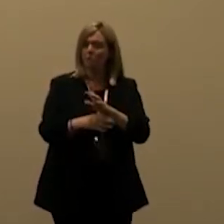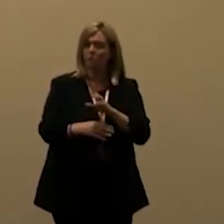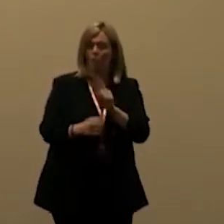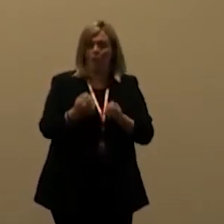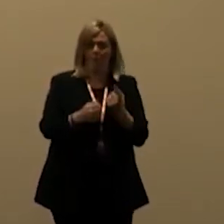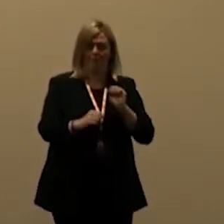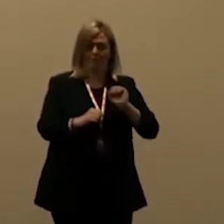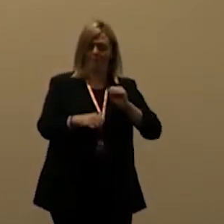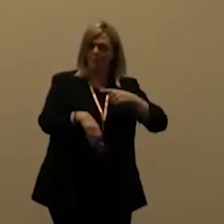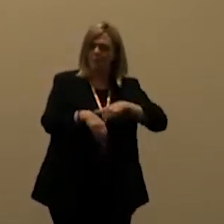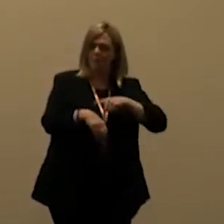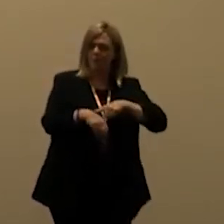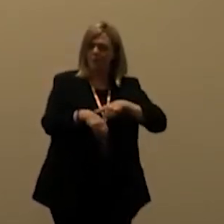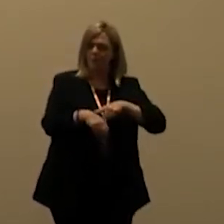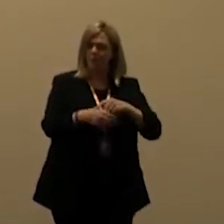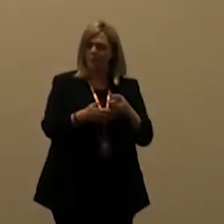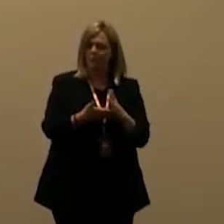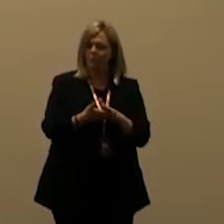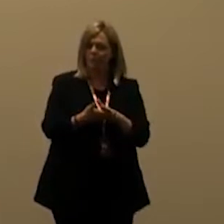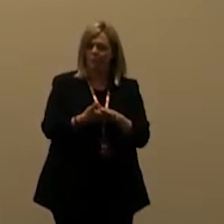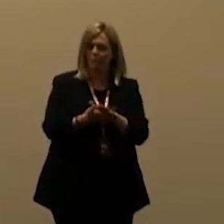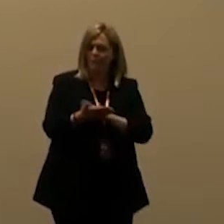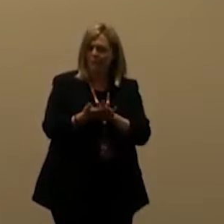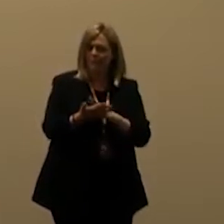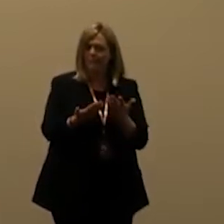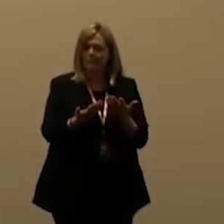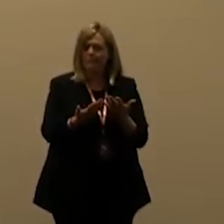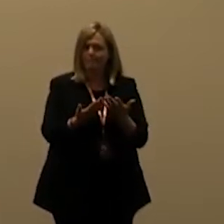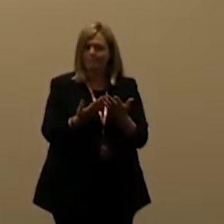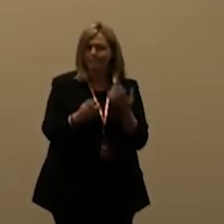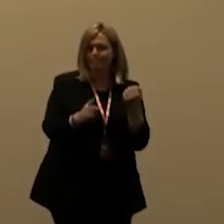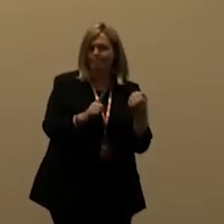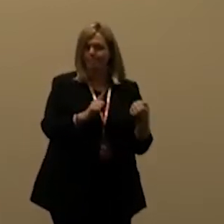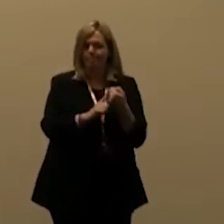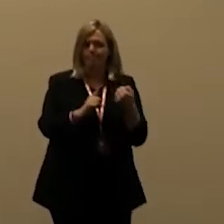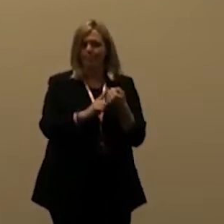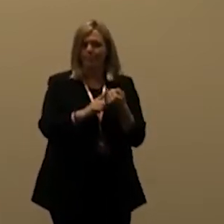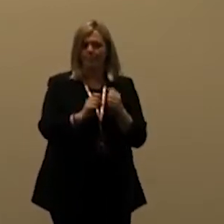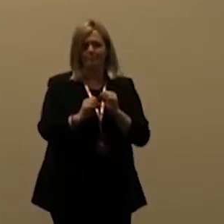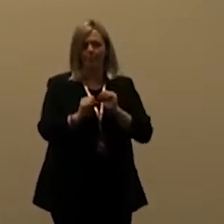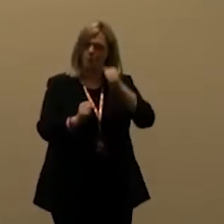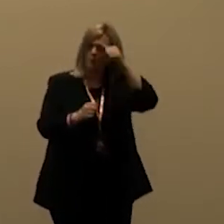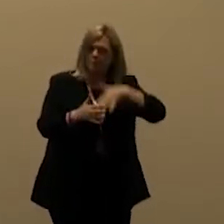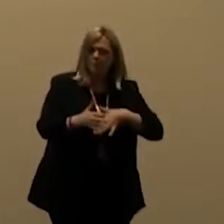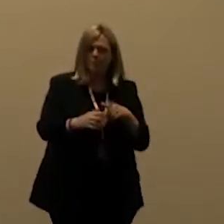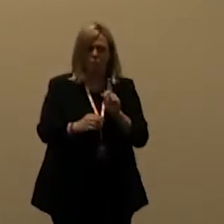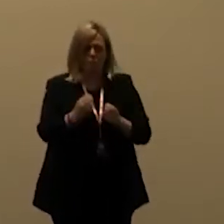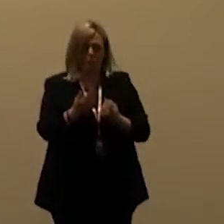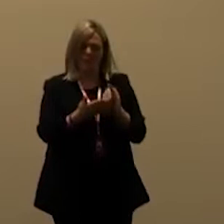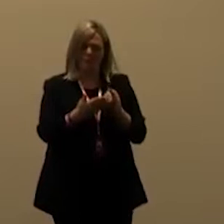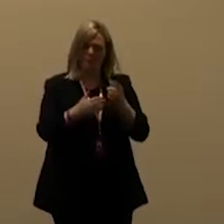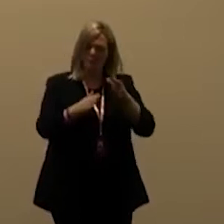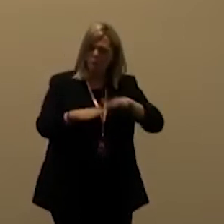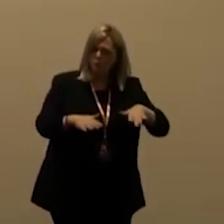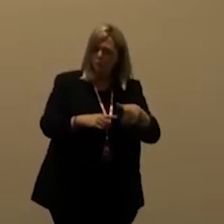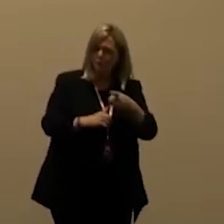the time in the world will have certainly formed us, particularly things that happened in childhood around the age of